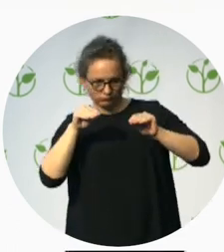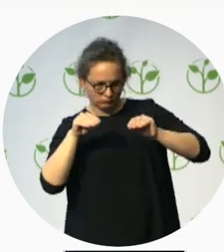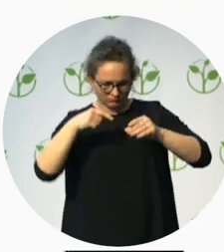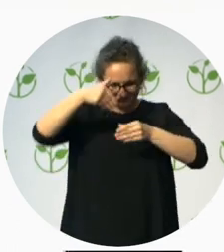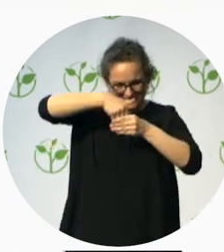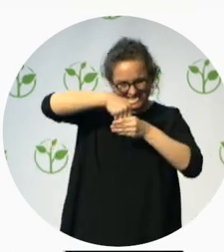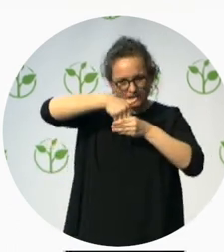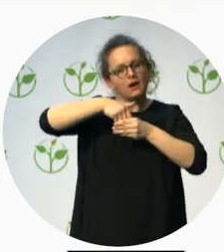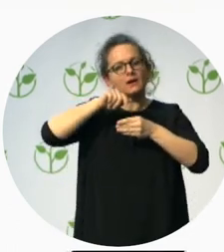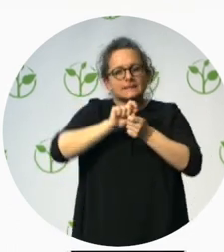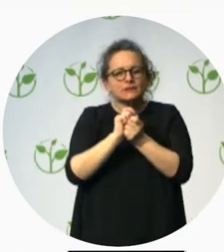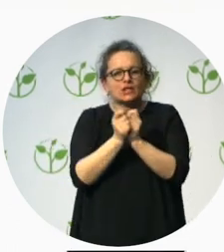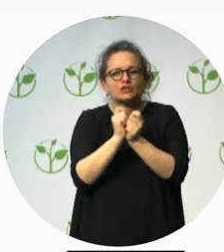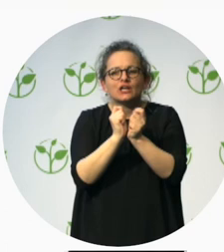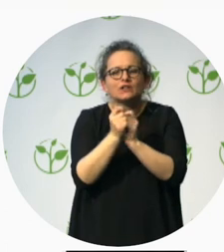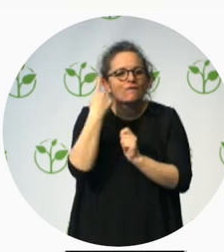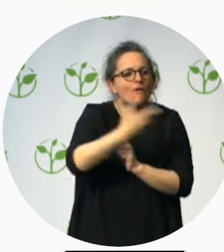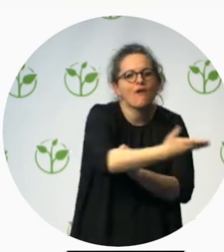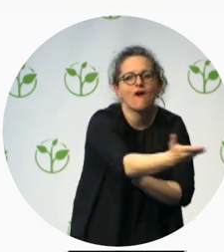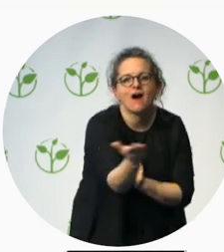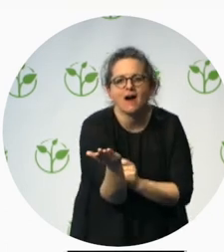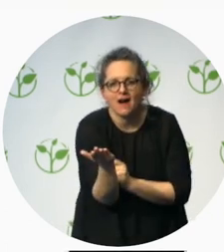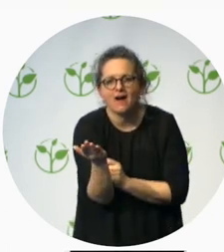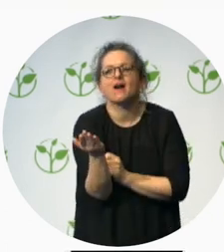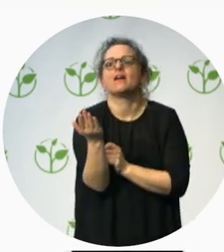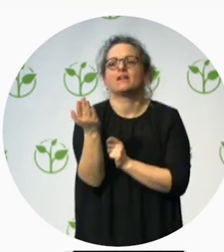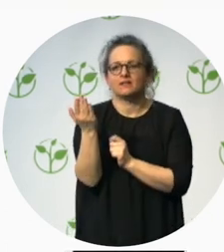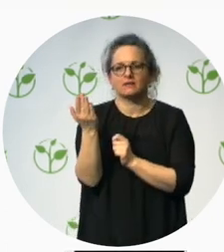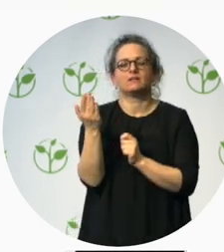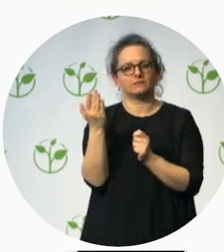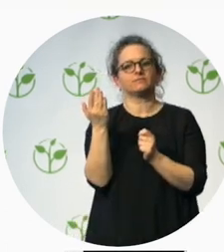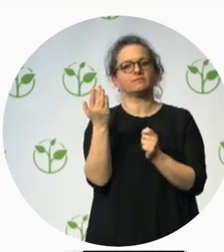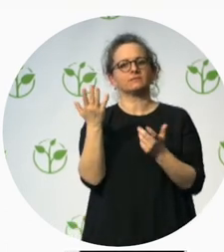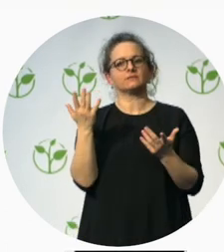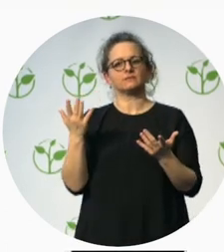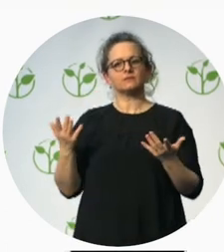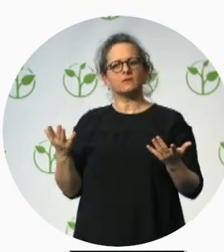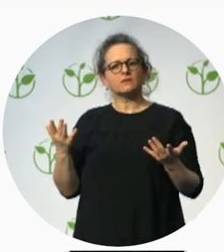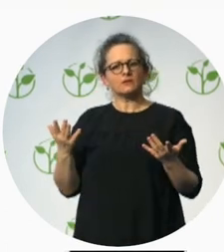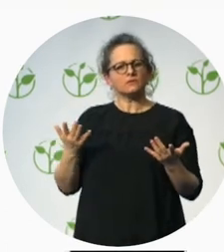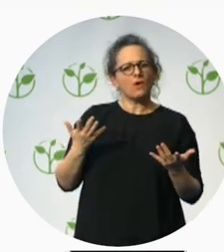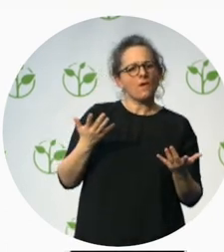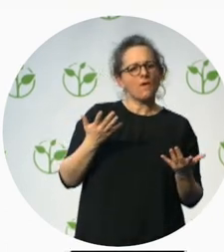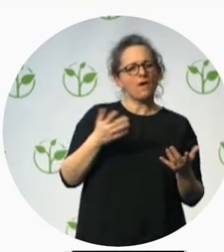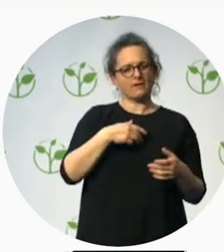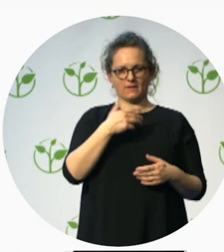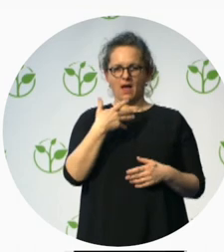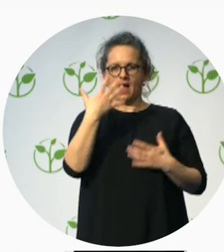of disabilities can pass the courses to be a Cisco specialist and have good